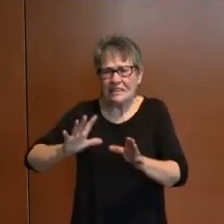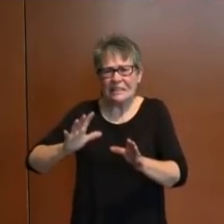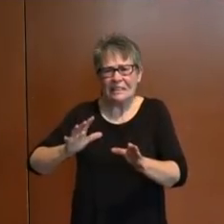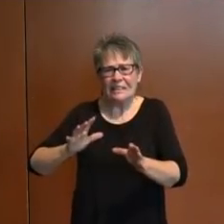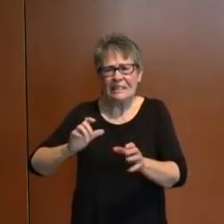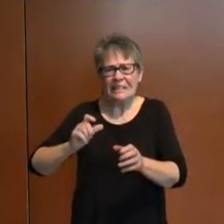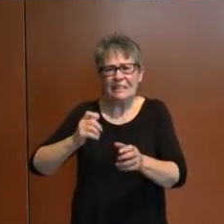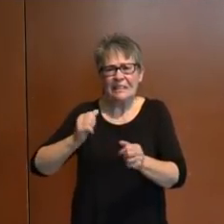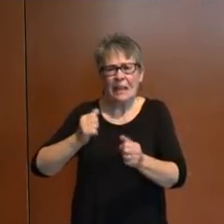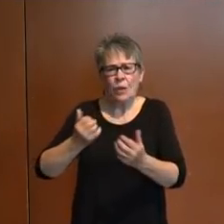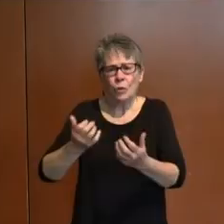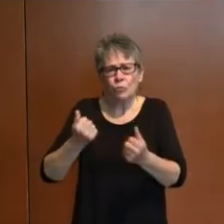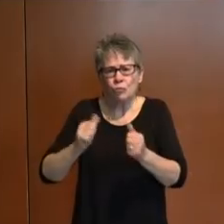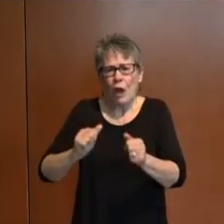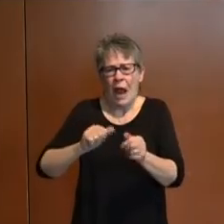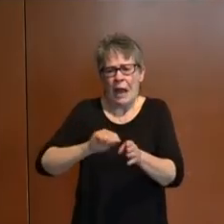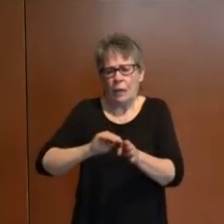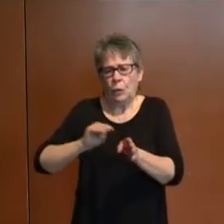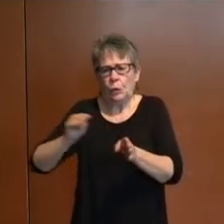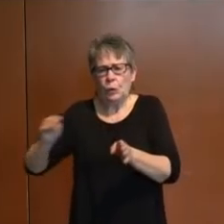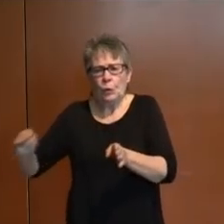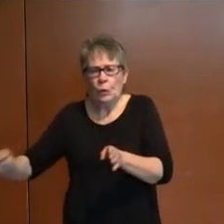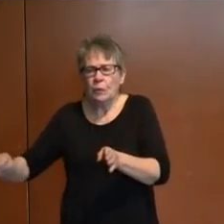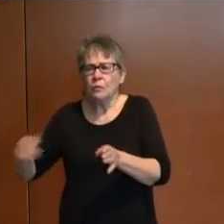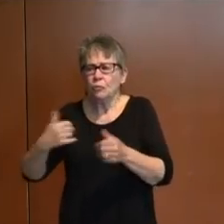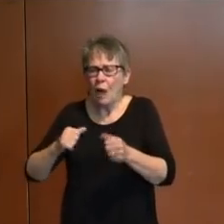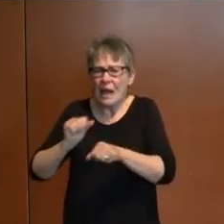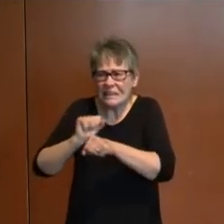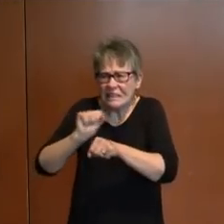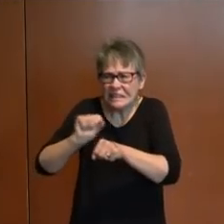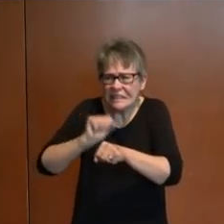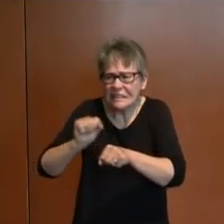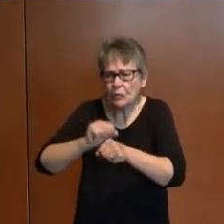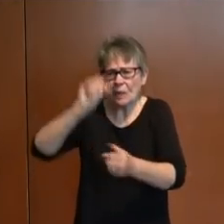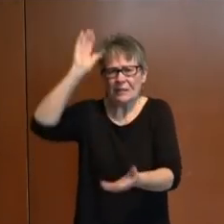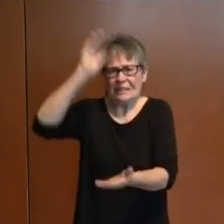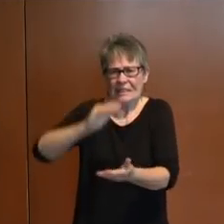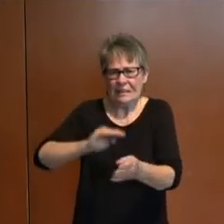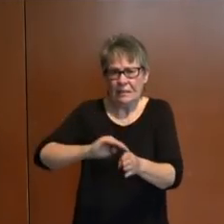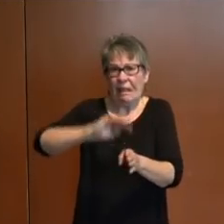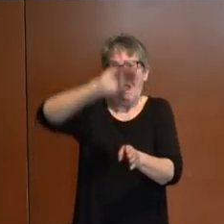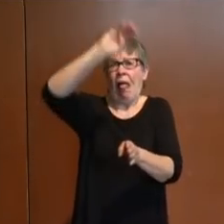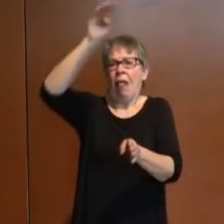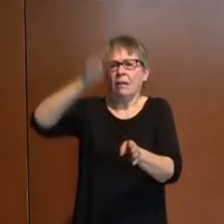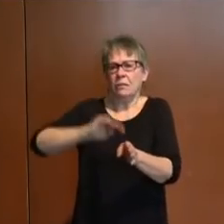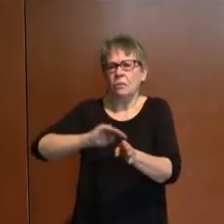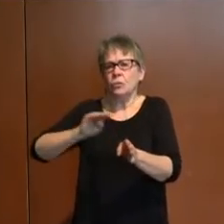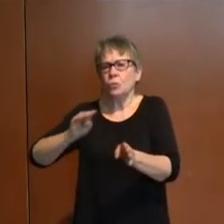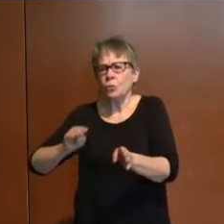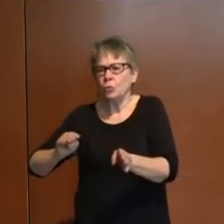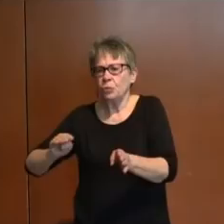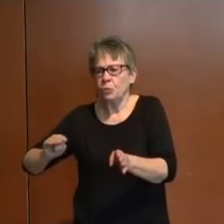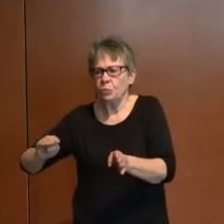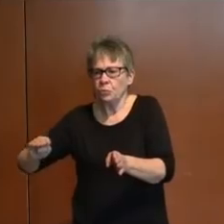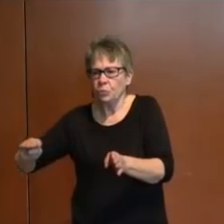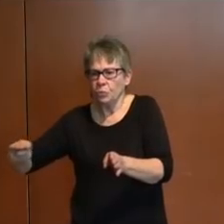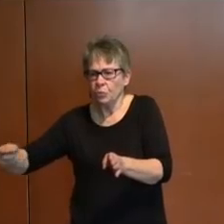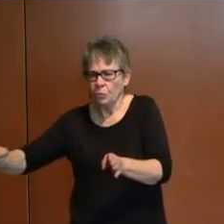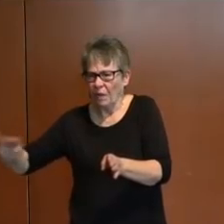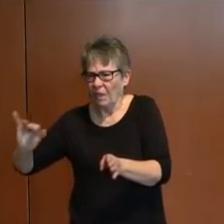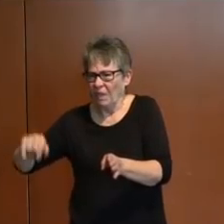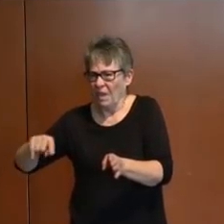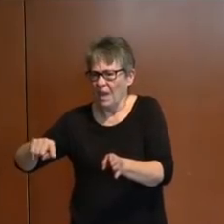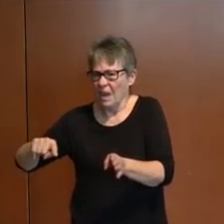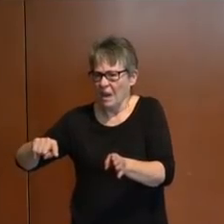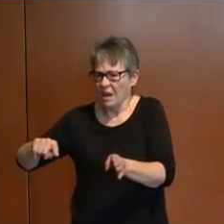worst. And that's what I think you're hearing. But this social distancing, this aggressive set